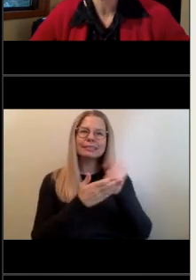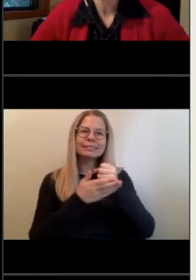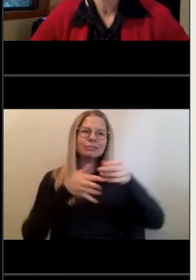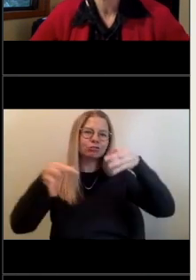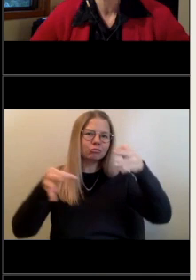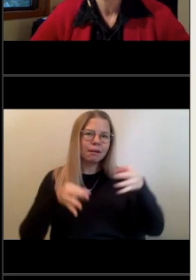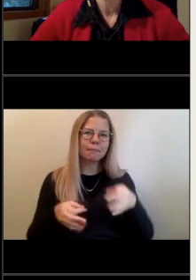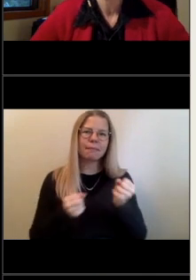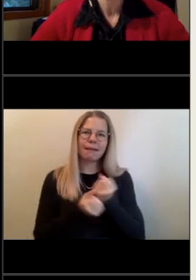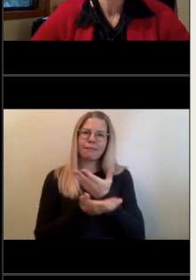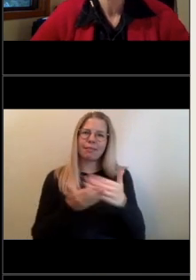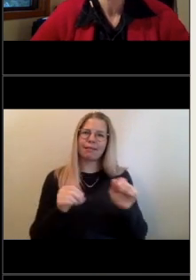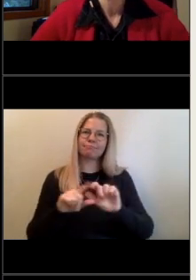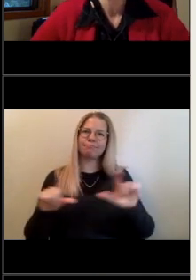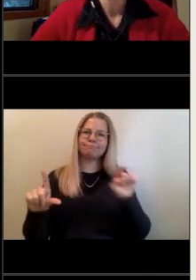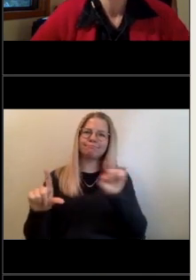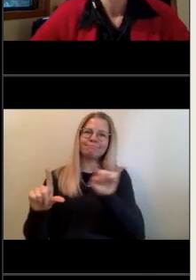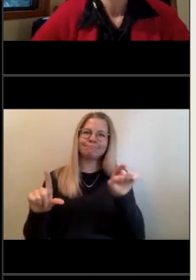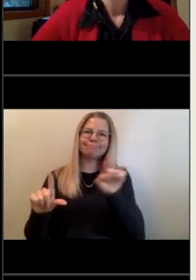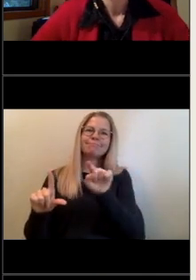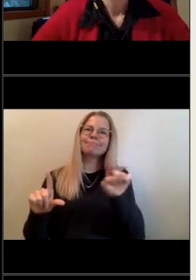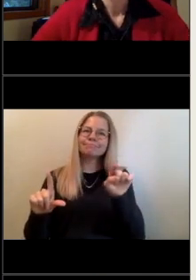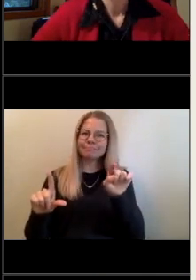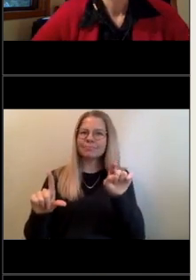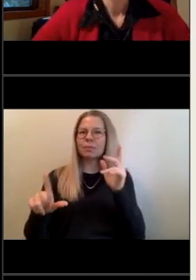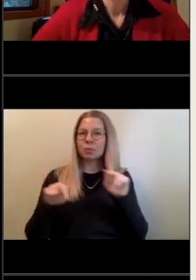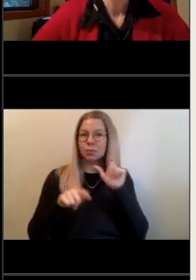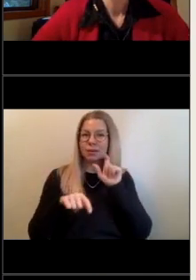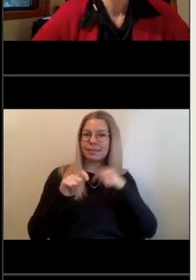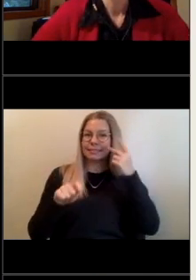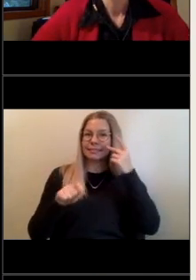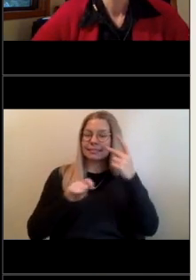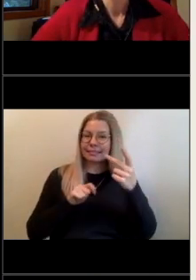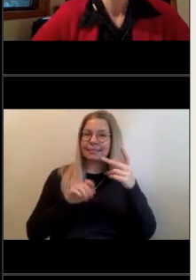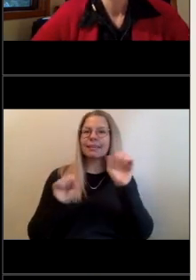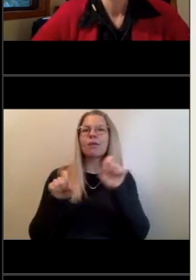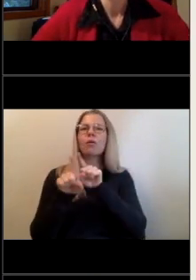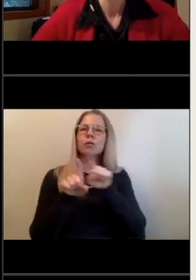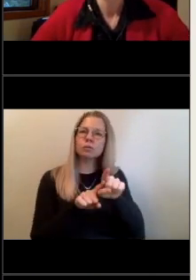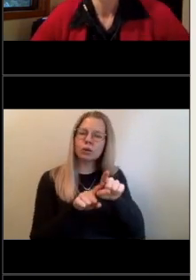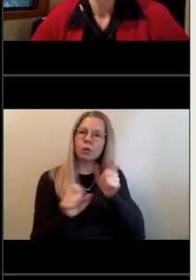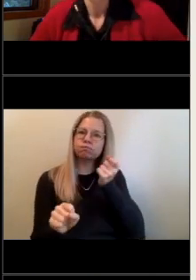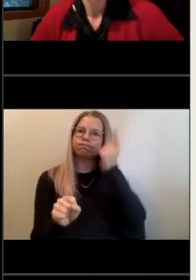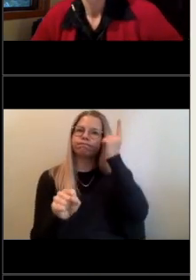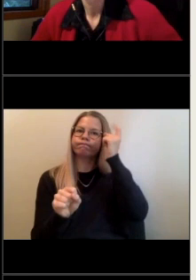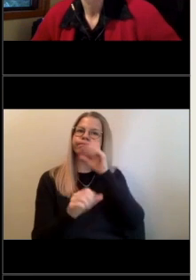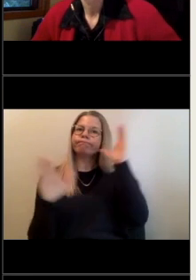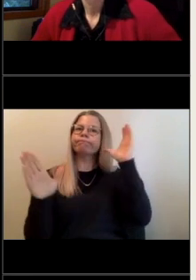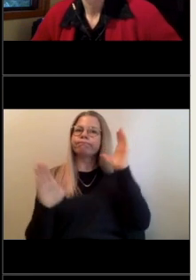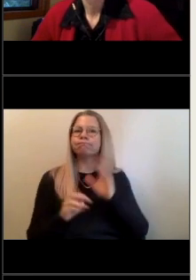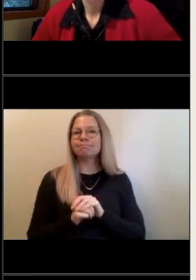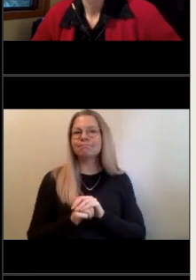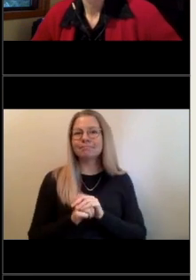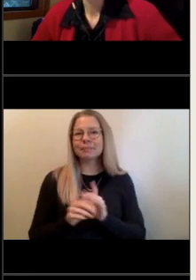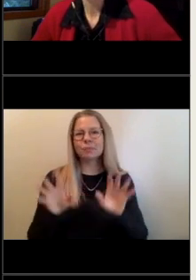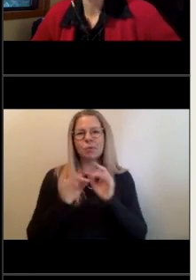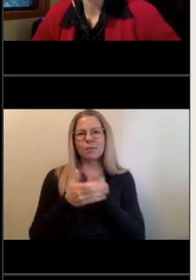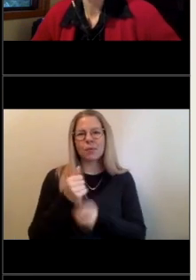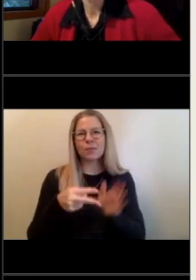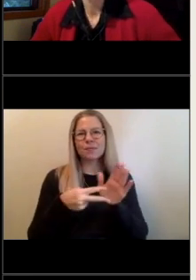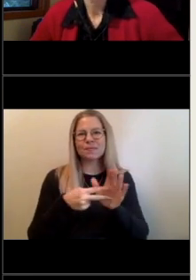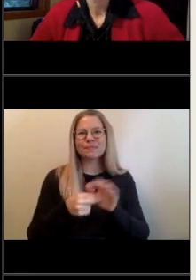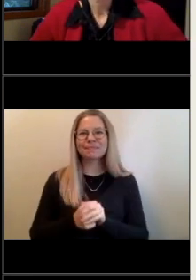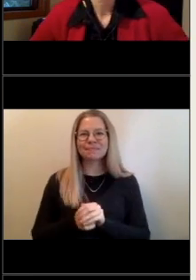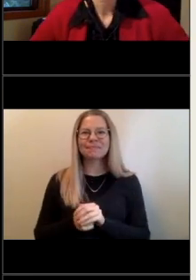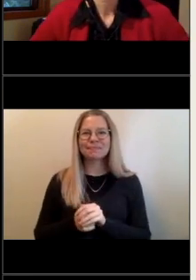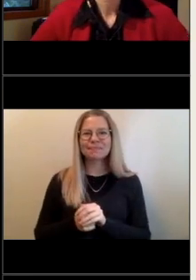they can too participate in this way of staying connected. Best